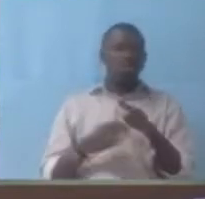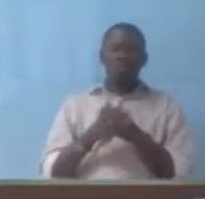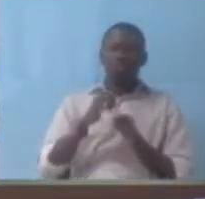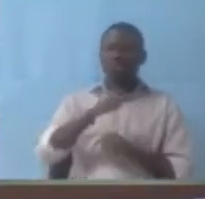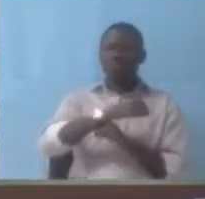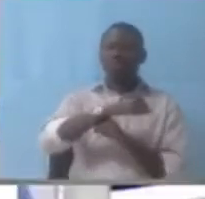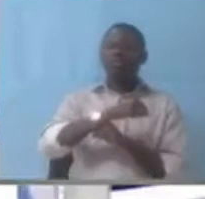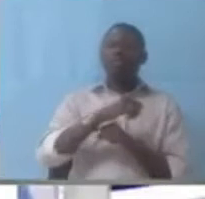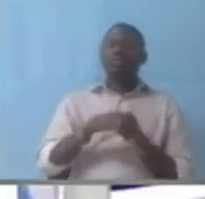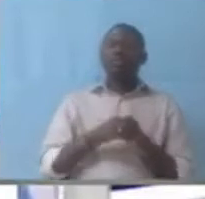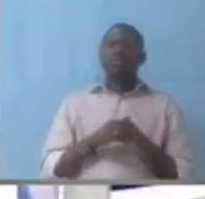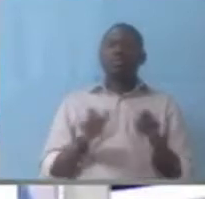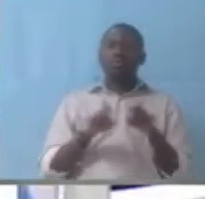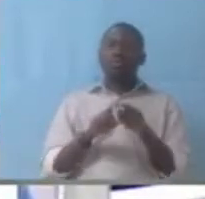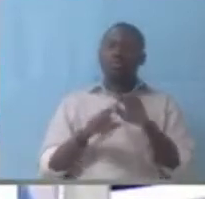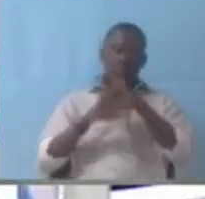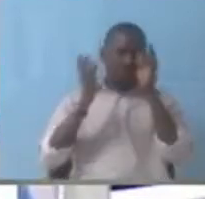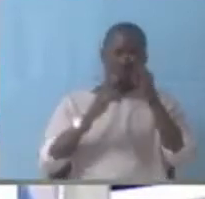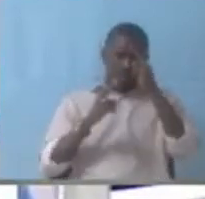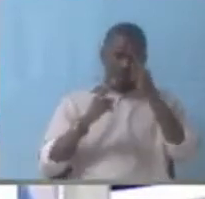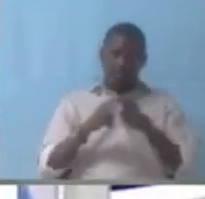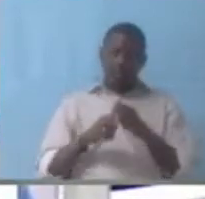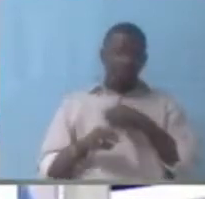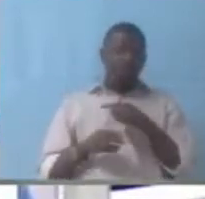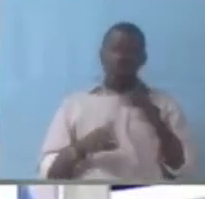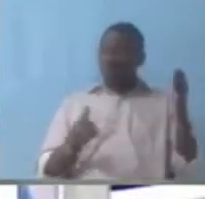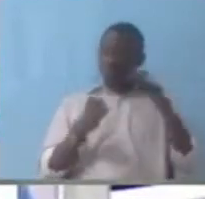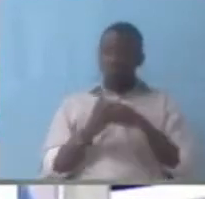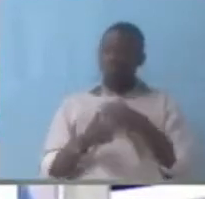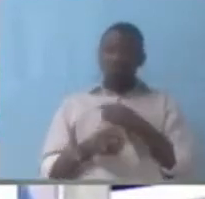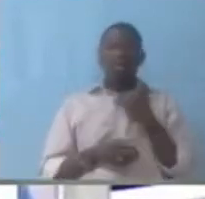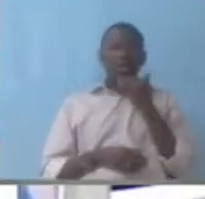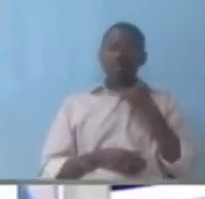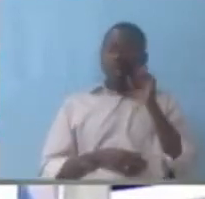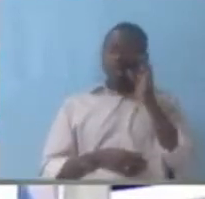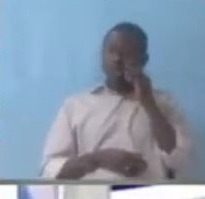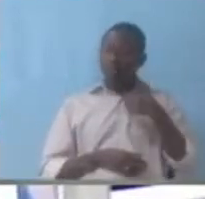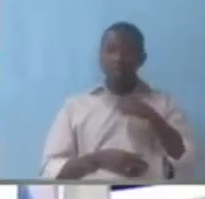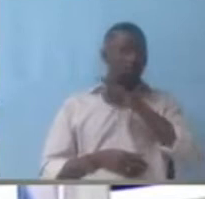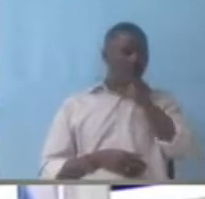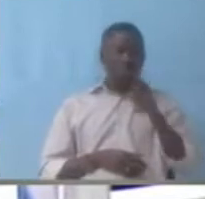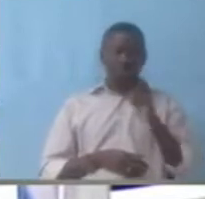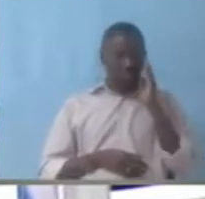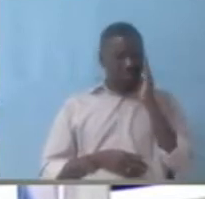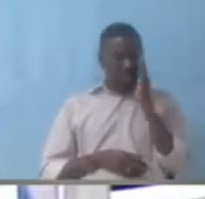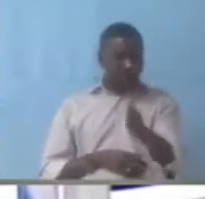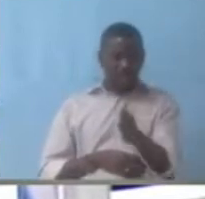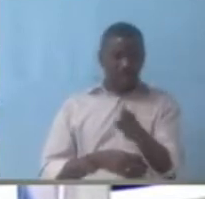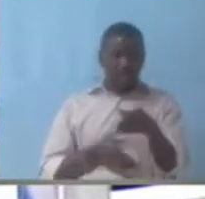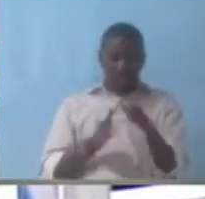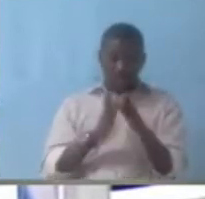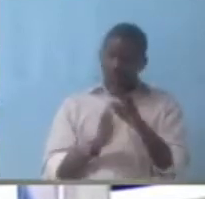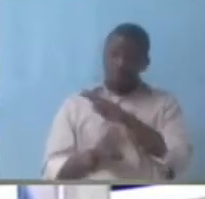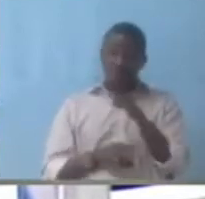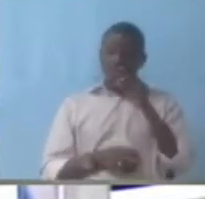With all due respect, Mrs. Bensuda, you're still not answering my questions directly. Mrs. Bensuda, hankabi bunya konoro hankabi nanyini karo nyi